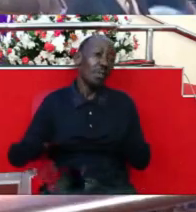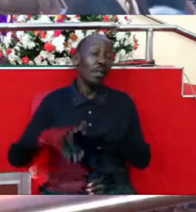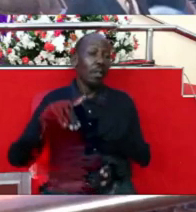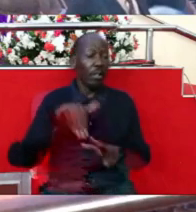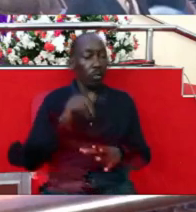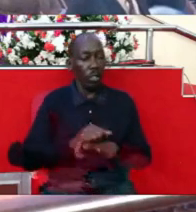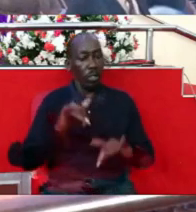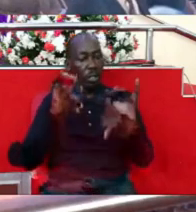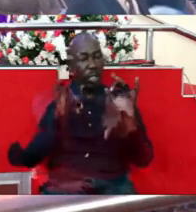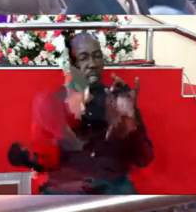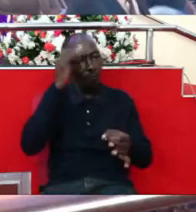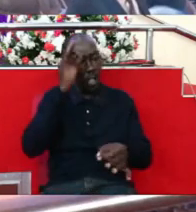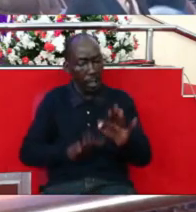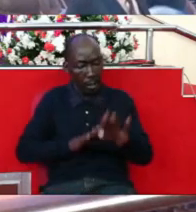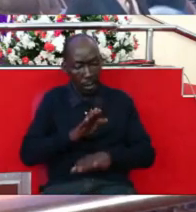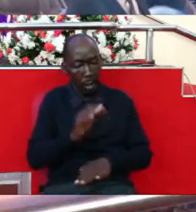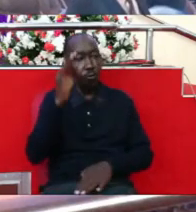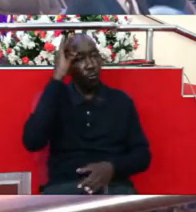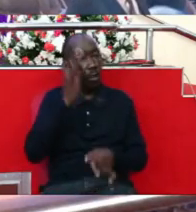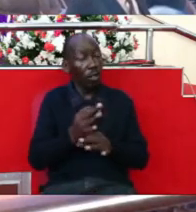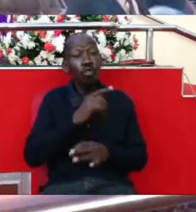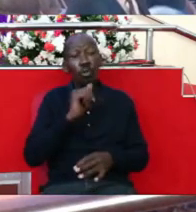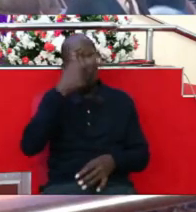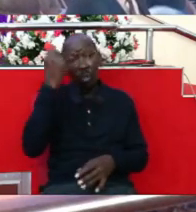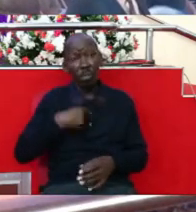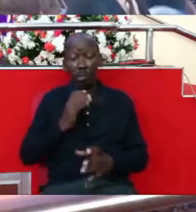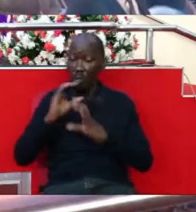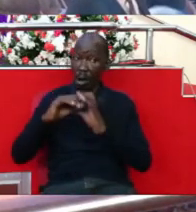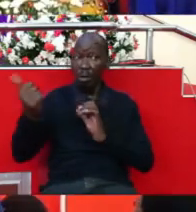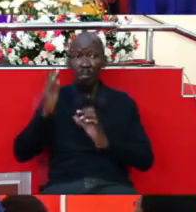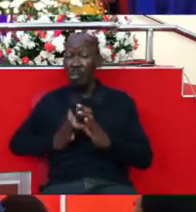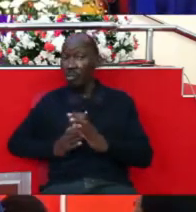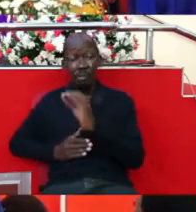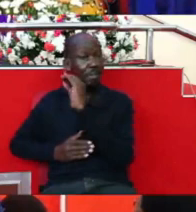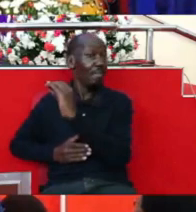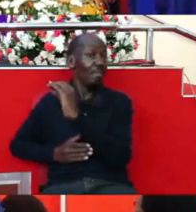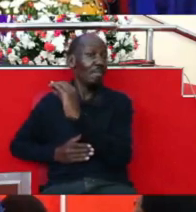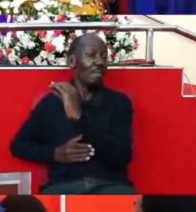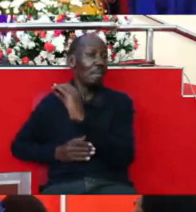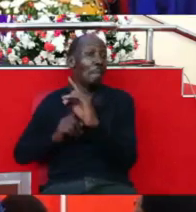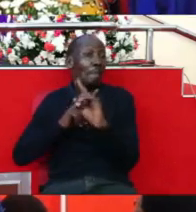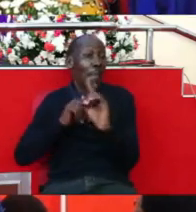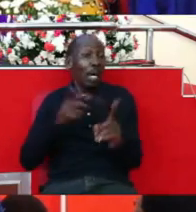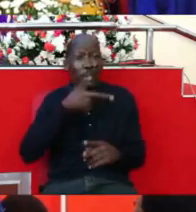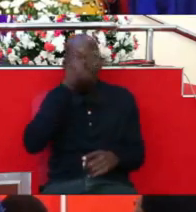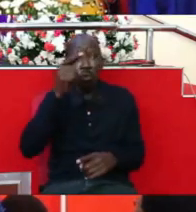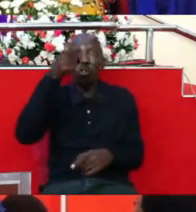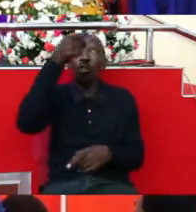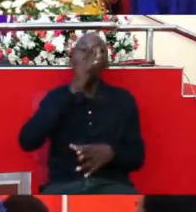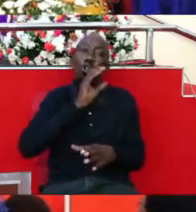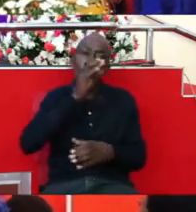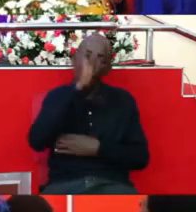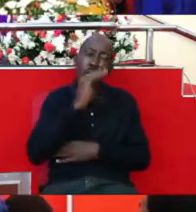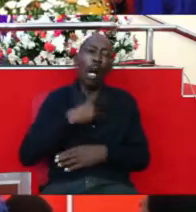faith. Ilikuwa ni hatua ya imani. Not because I had conversed with anybody. Si kwa sababu nilikuwa nimesemeza yote. But because the God I'm talking